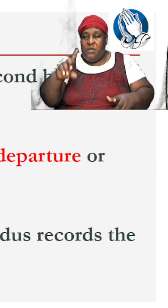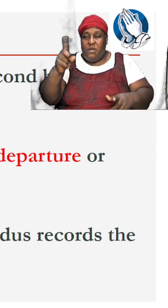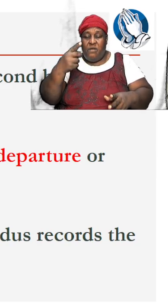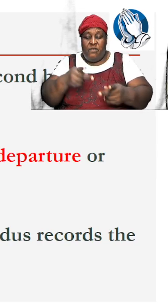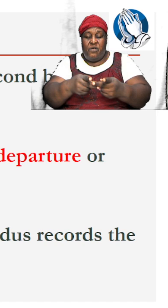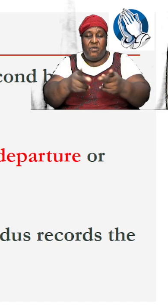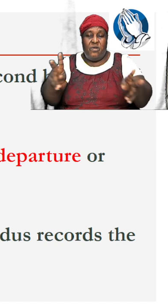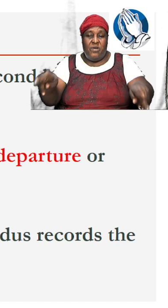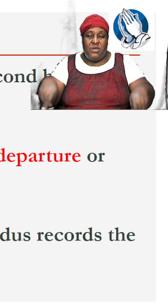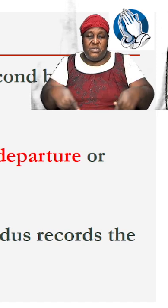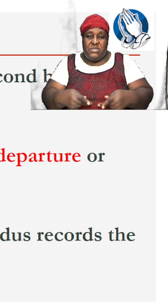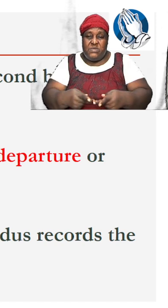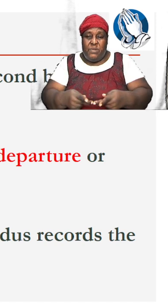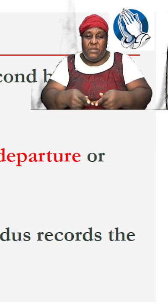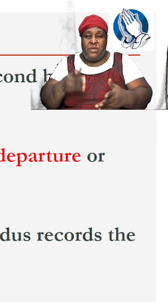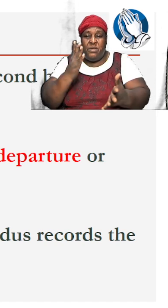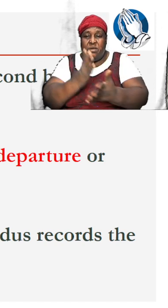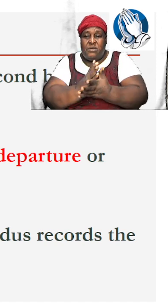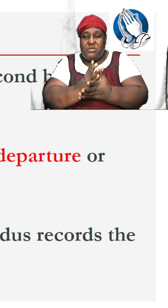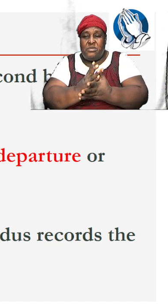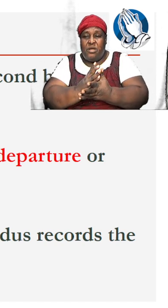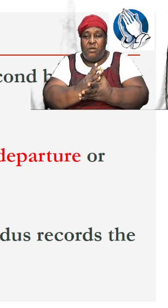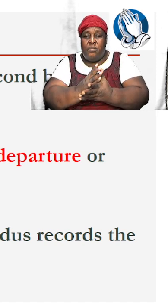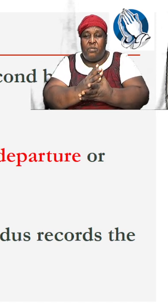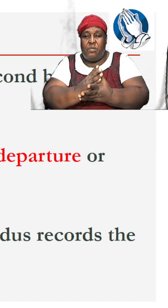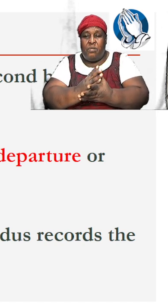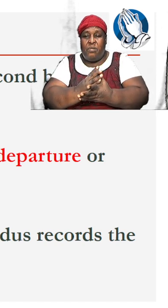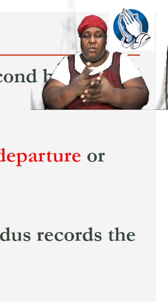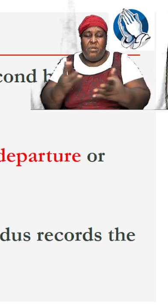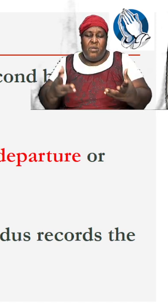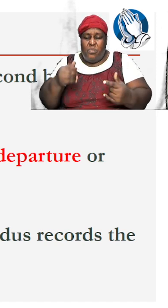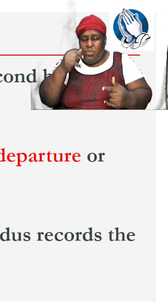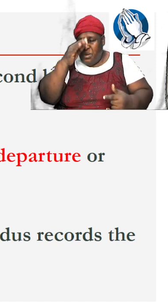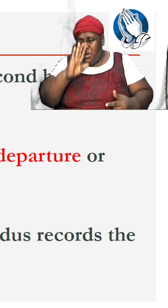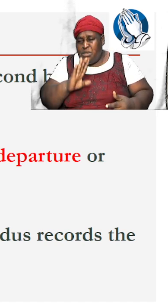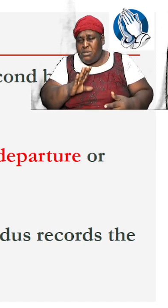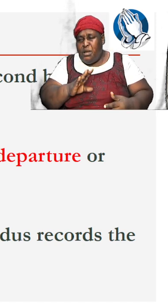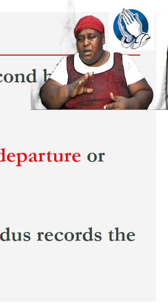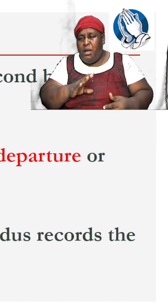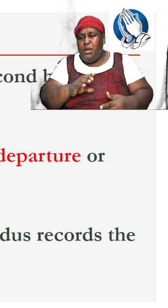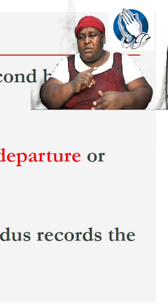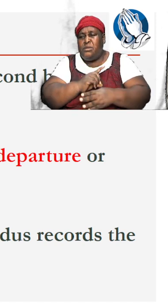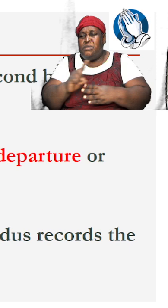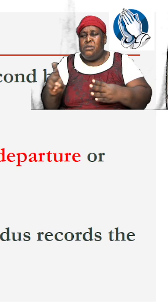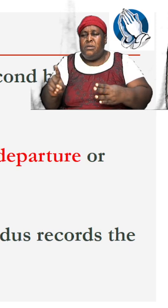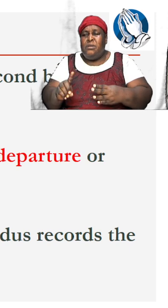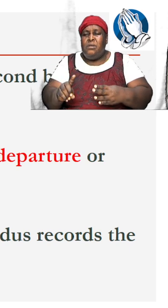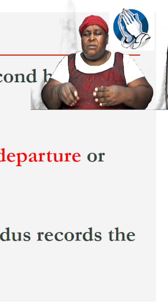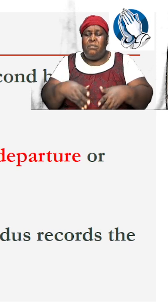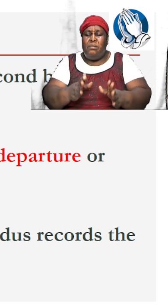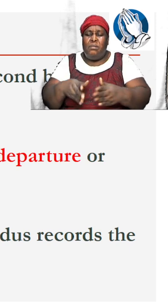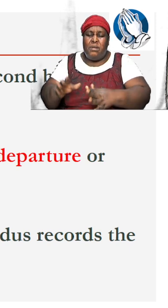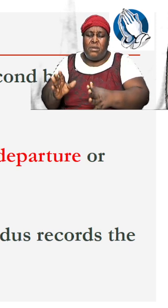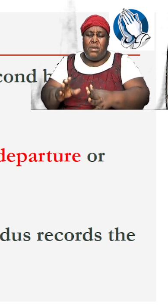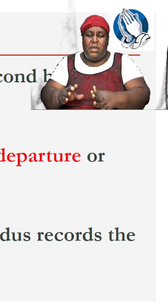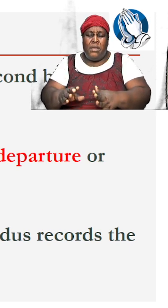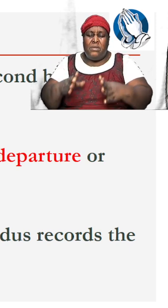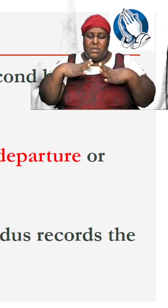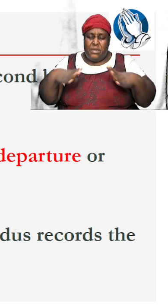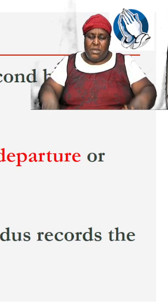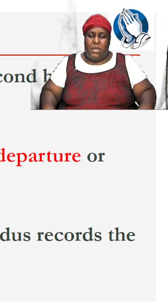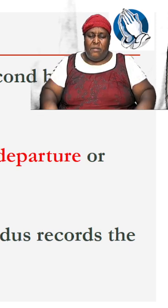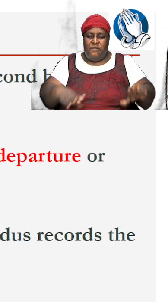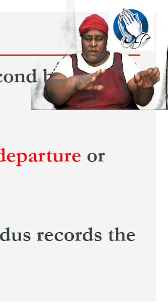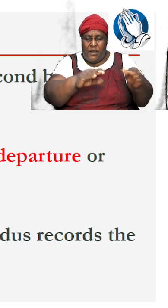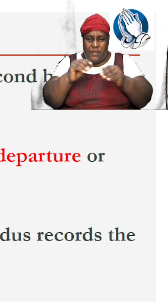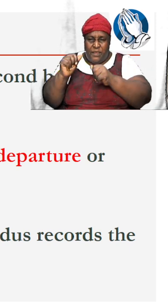Succoth. And at Succoth, practically what God did was organize the camp for departure. Then they went